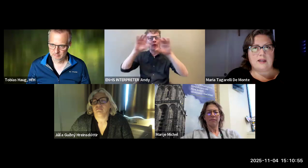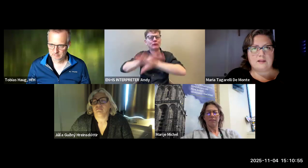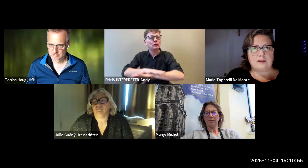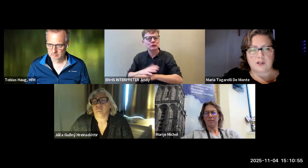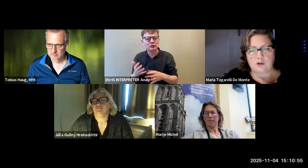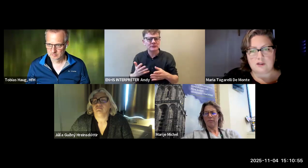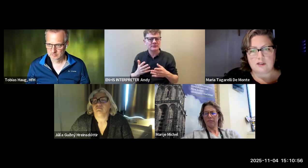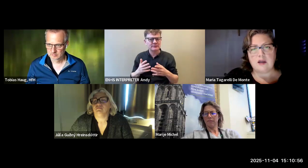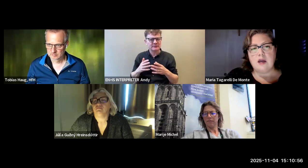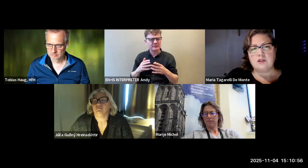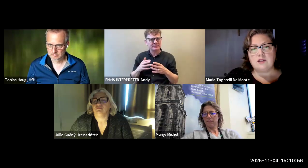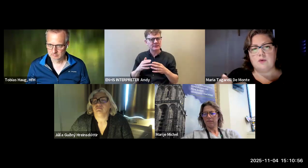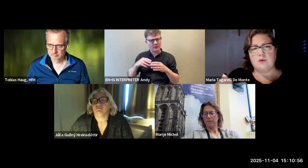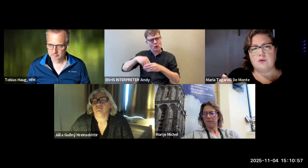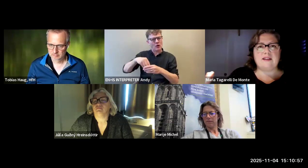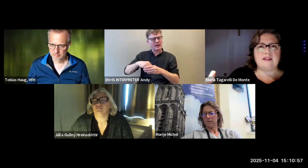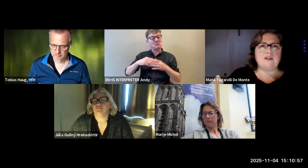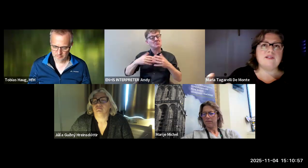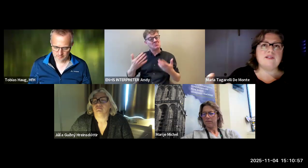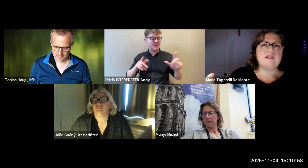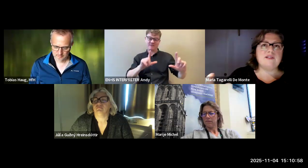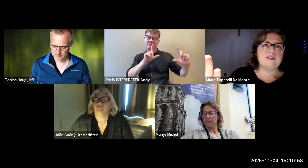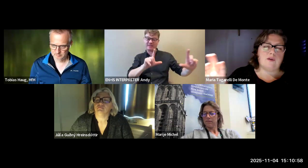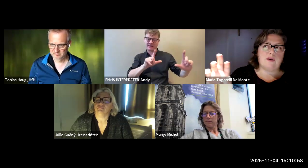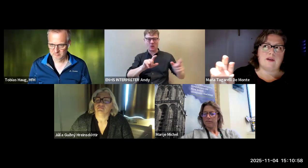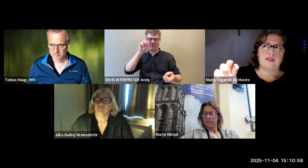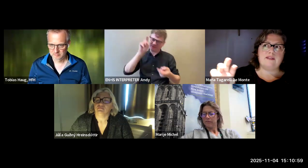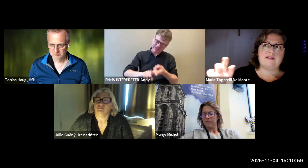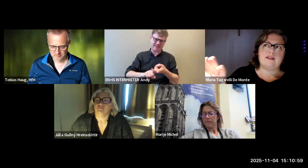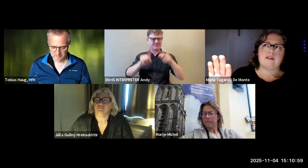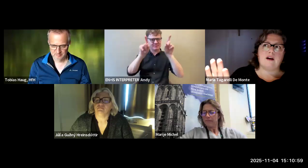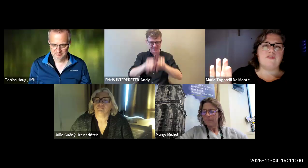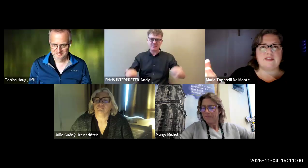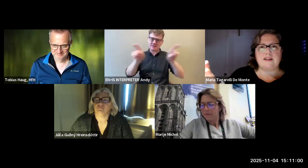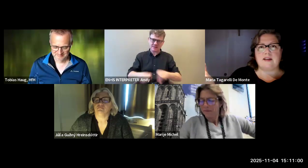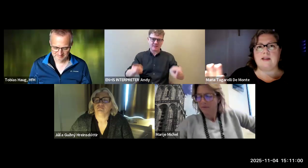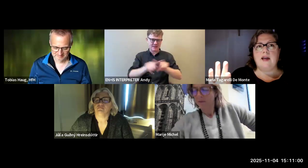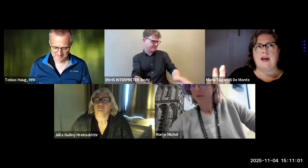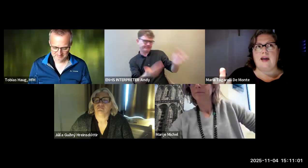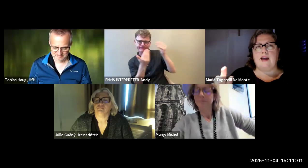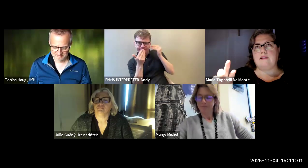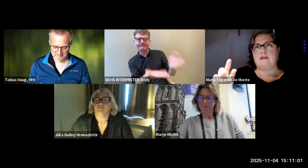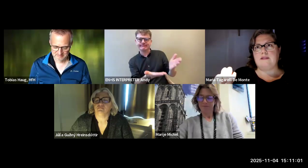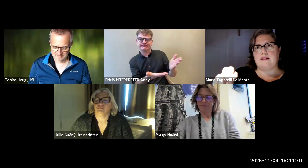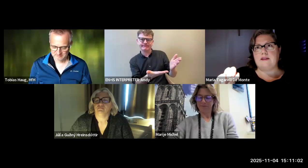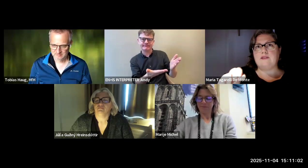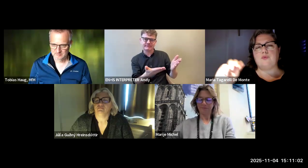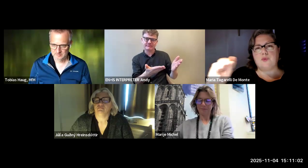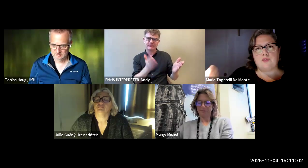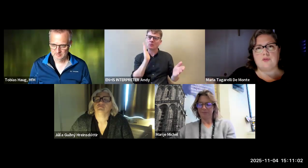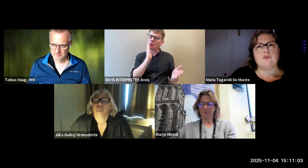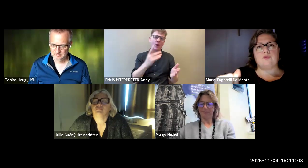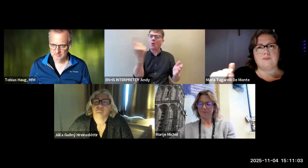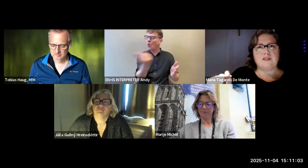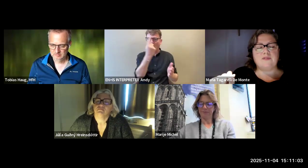to convey specific contents. So the fact that there is a video where these things are fixated and it's